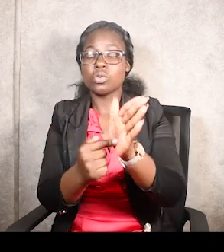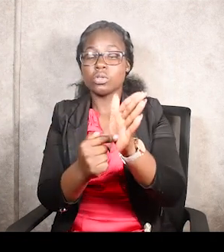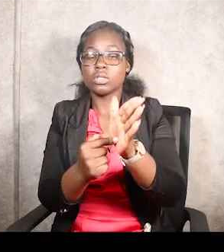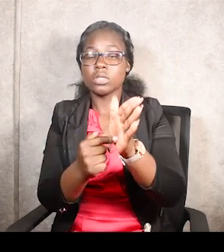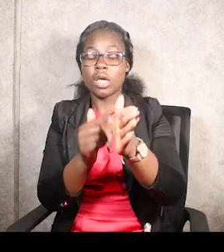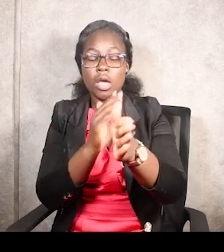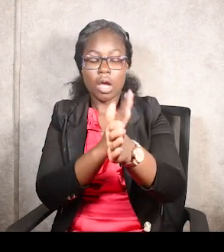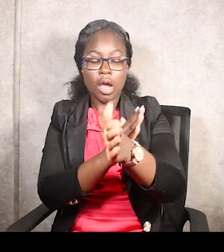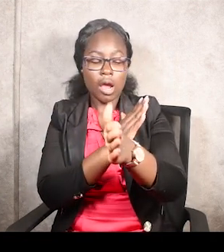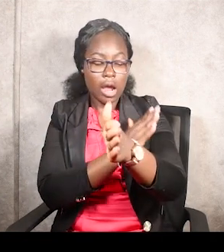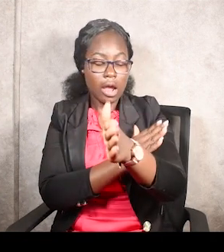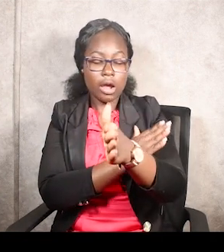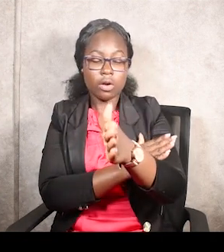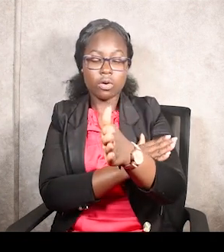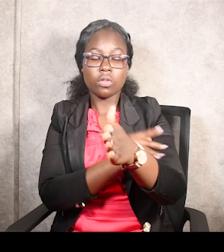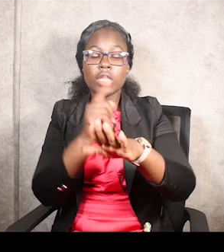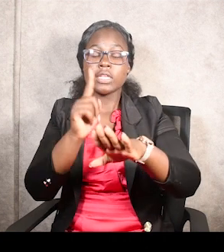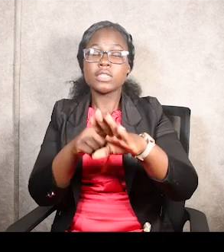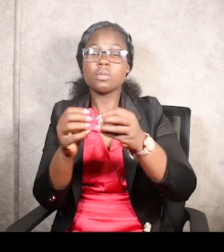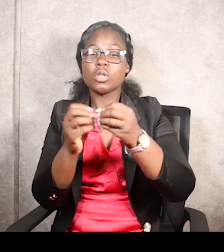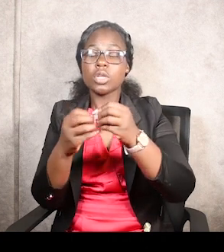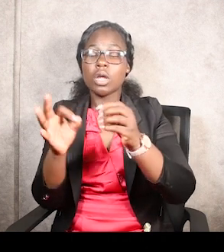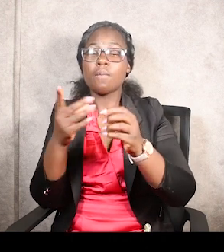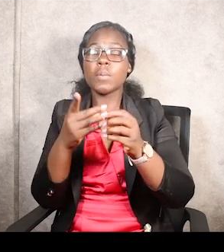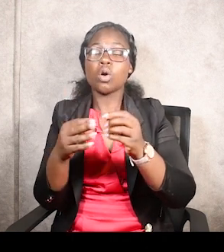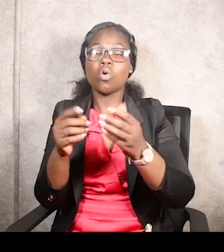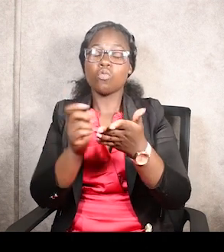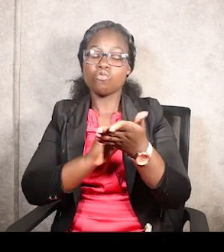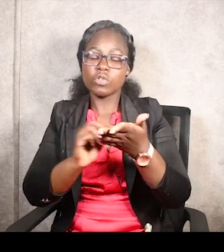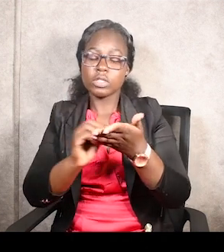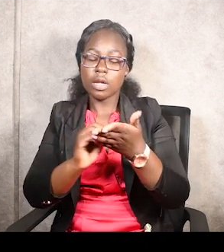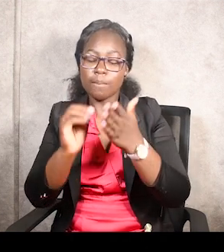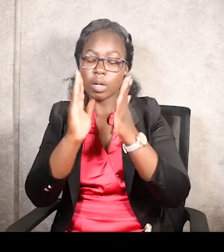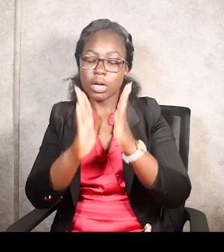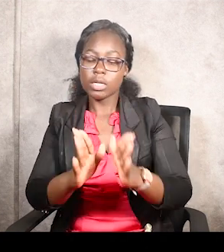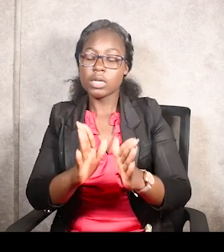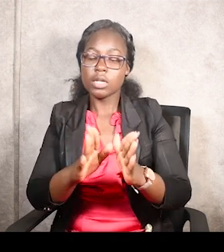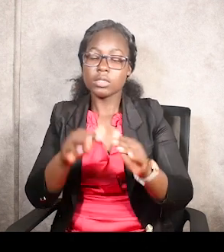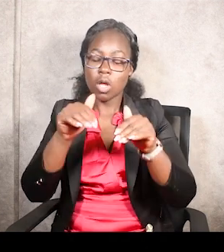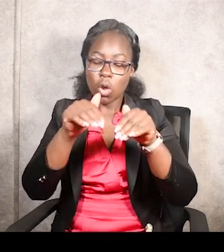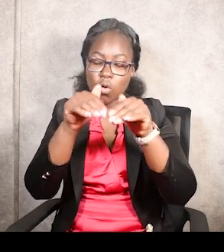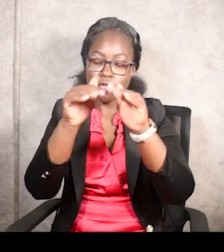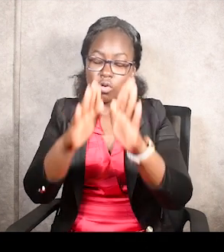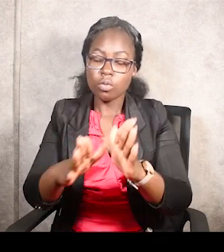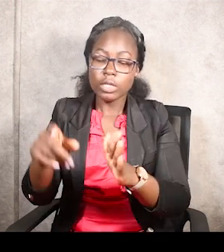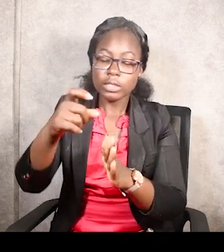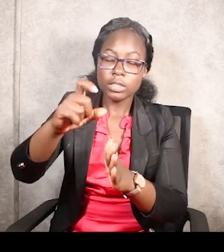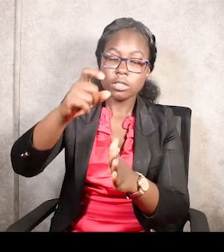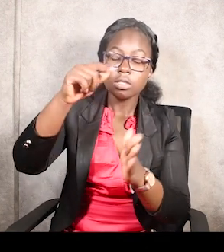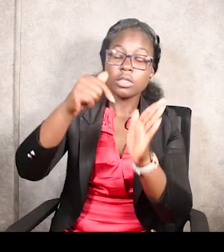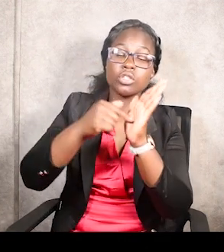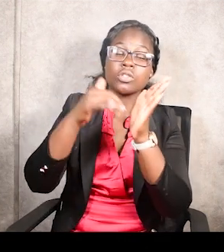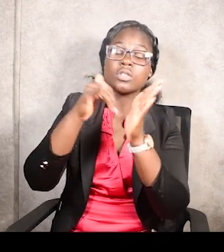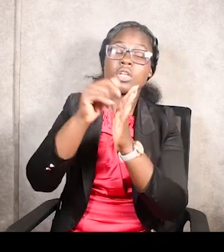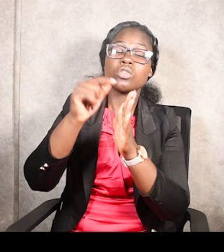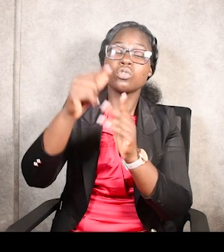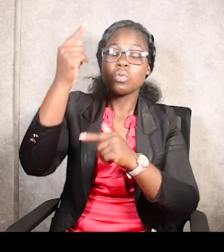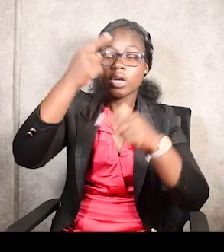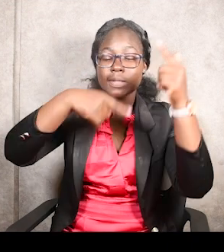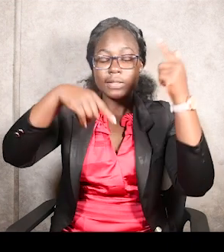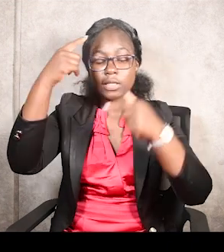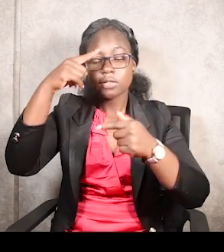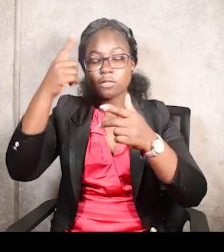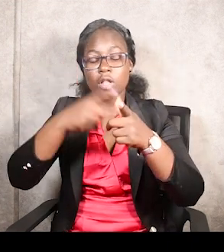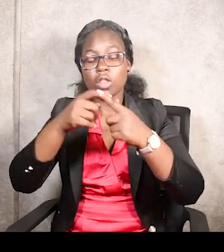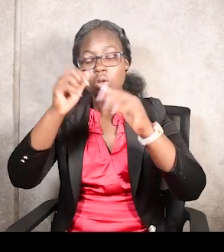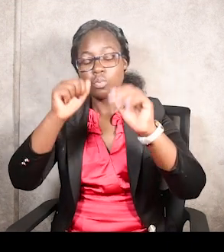growth. Okay, so when the number of subscribers, when the number of followers is rising, that shows that you're growing.